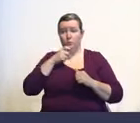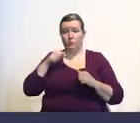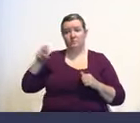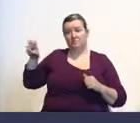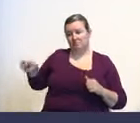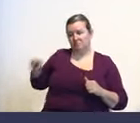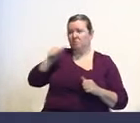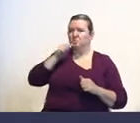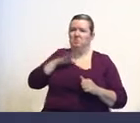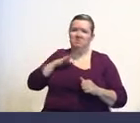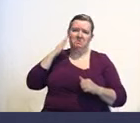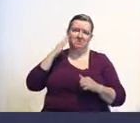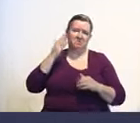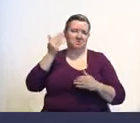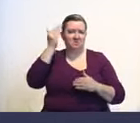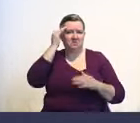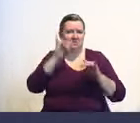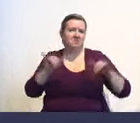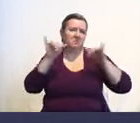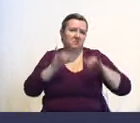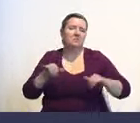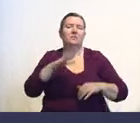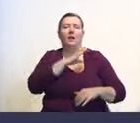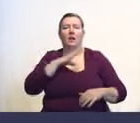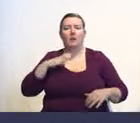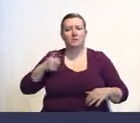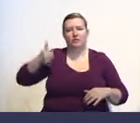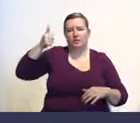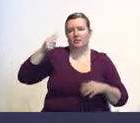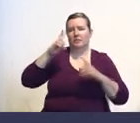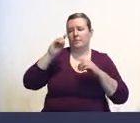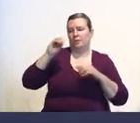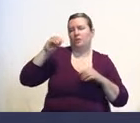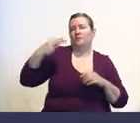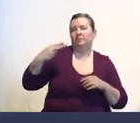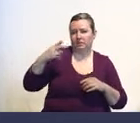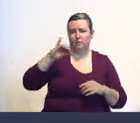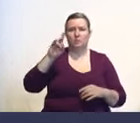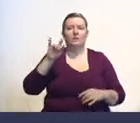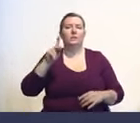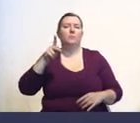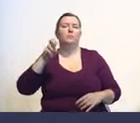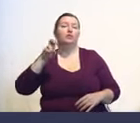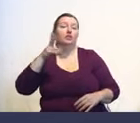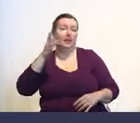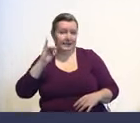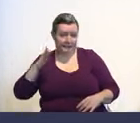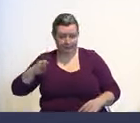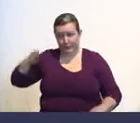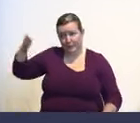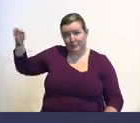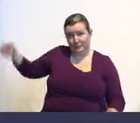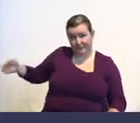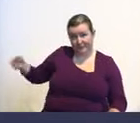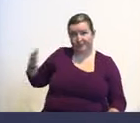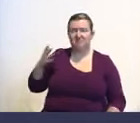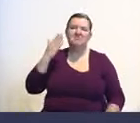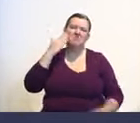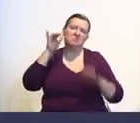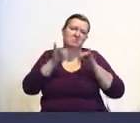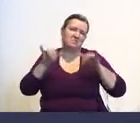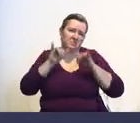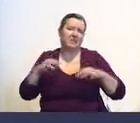needs no introduction, the Commissioner of the Department of Health, Judy Persicelli. To her right, another familiar face, the Department of Health's